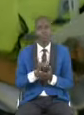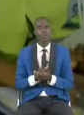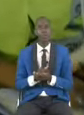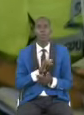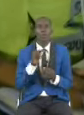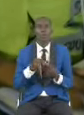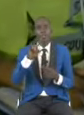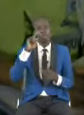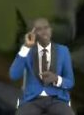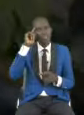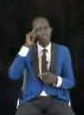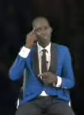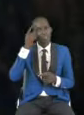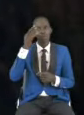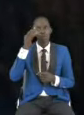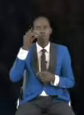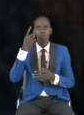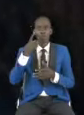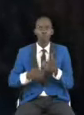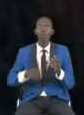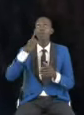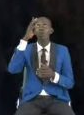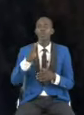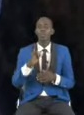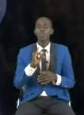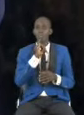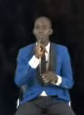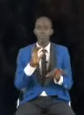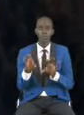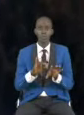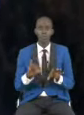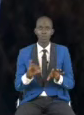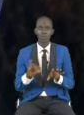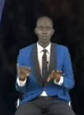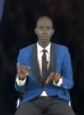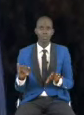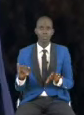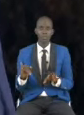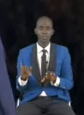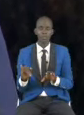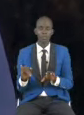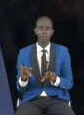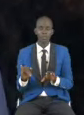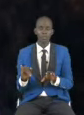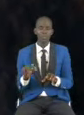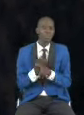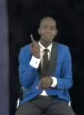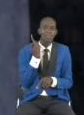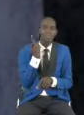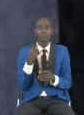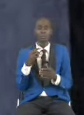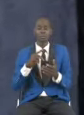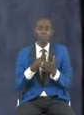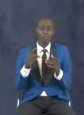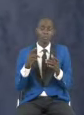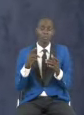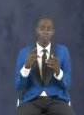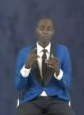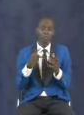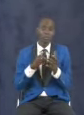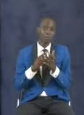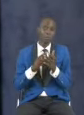what God is doing. Just in the other crusade we just had now, this last month